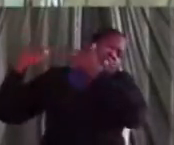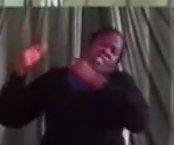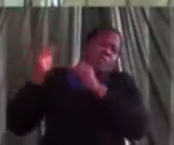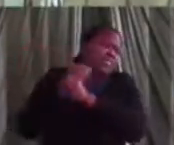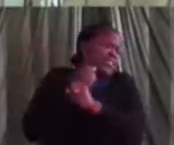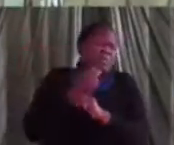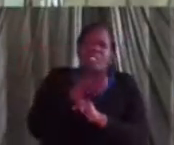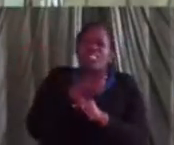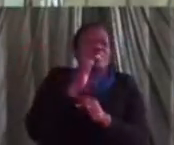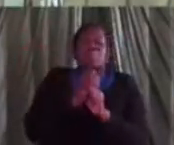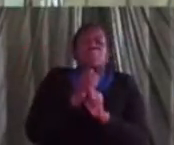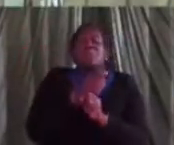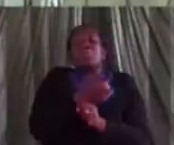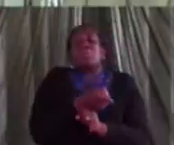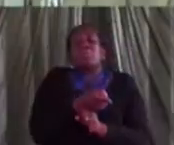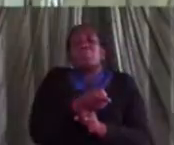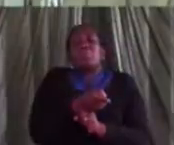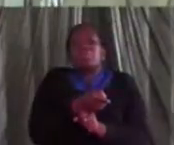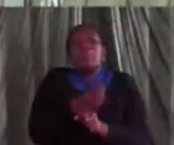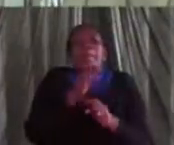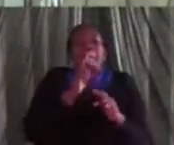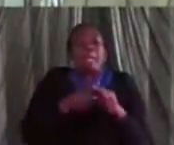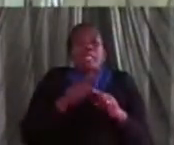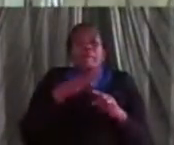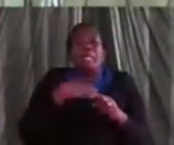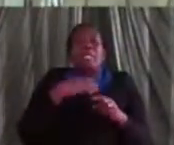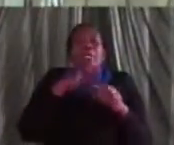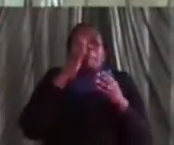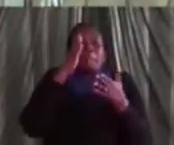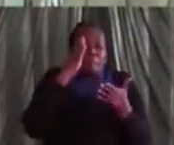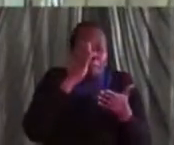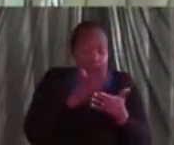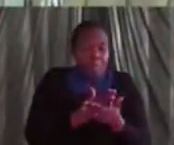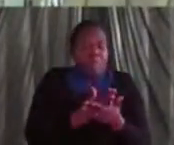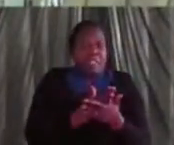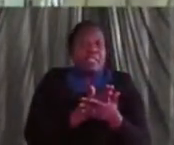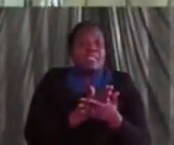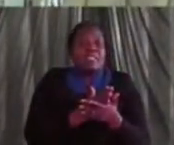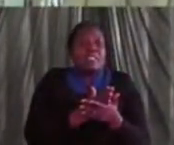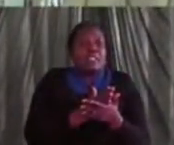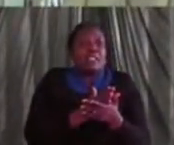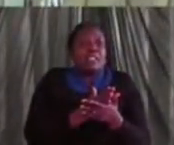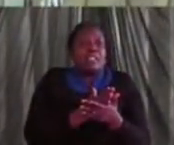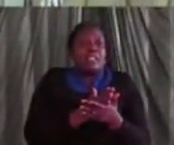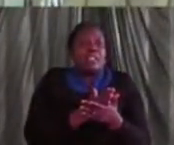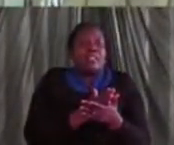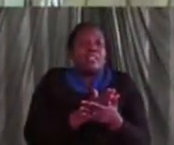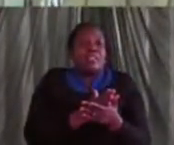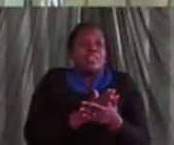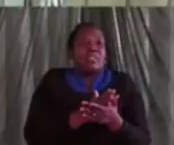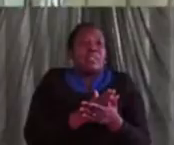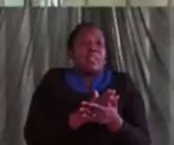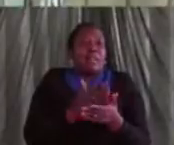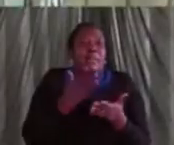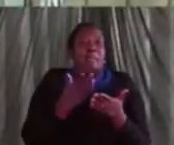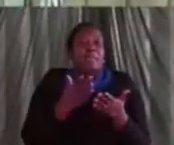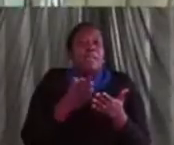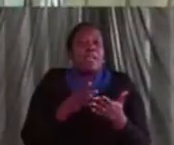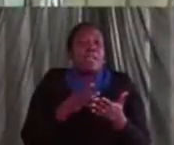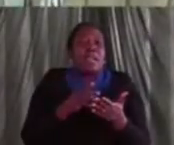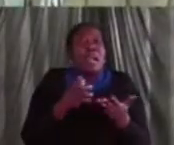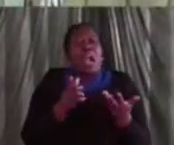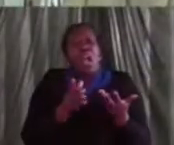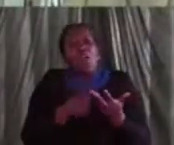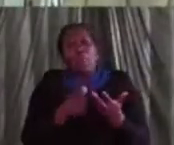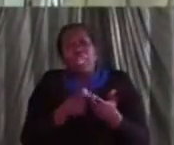you clear the exercise. But I can promise you that, say, the next how many months?